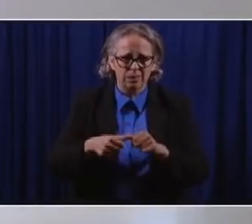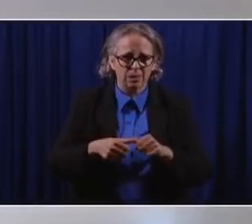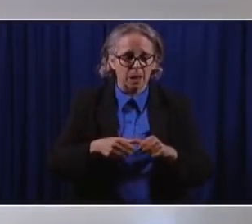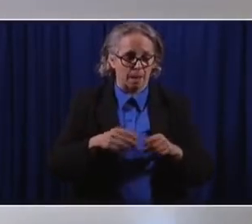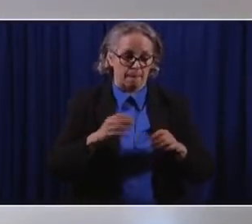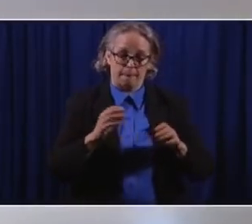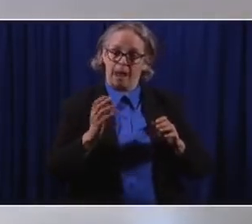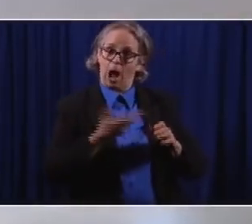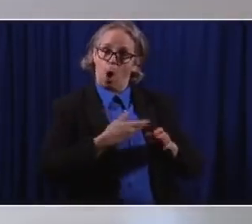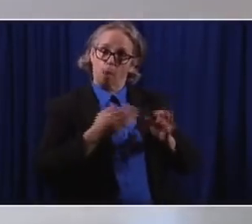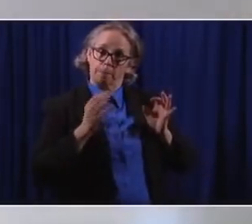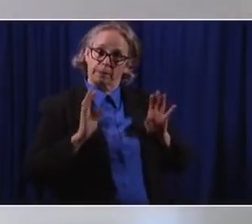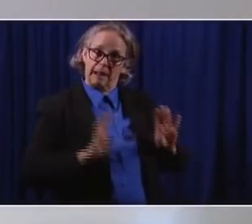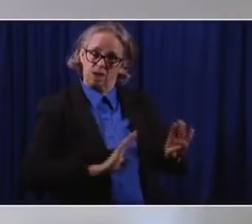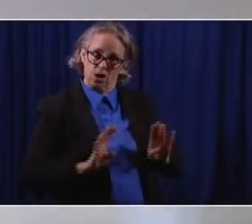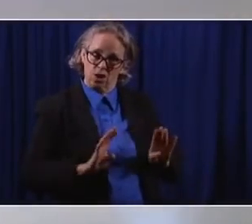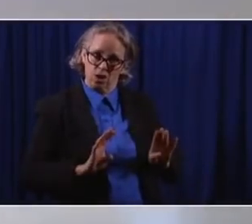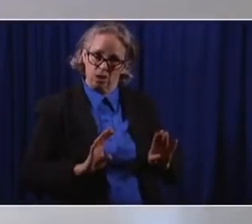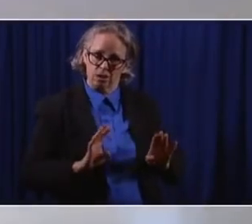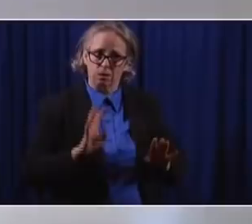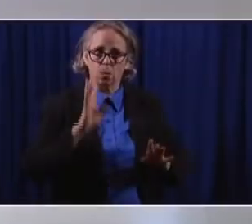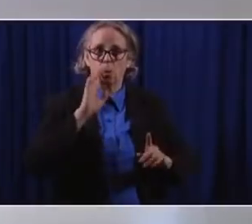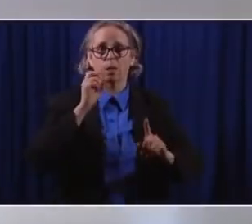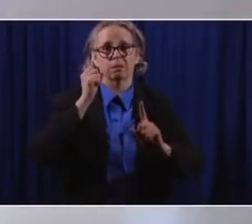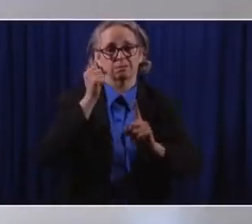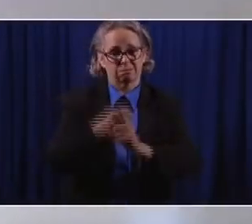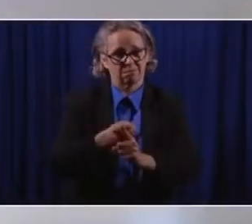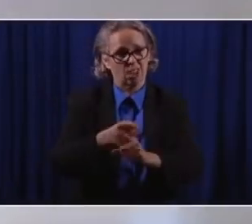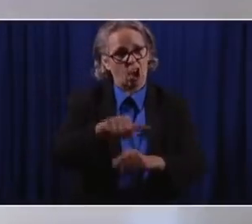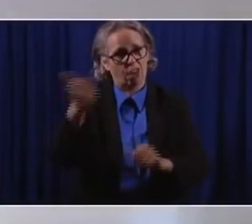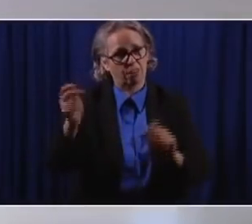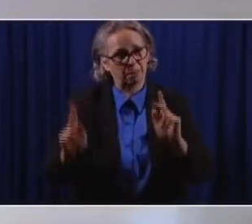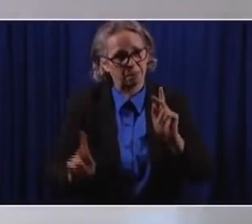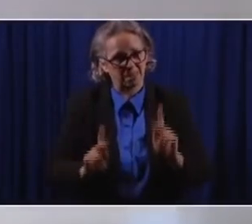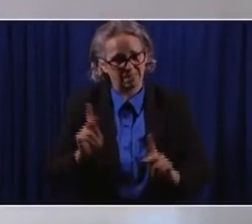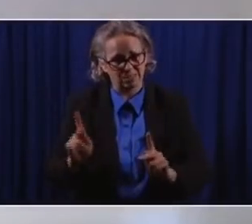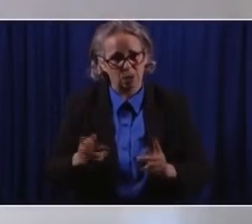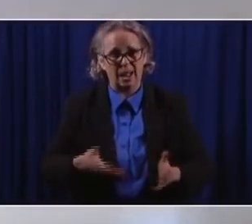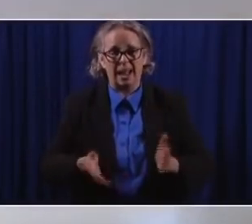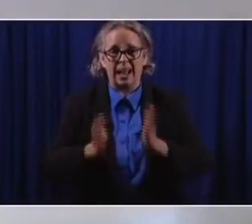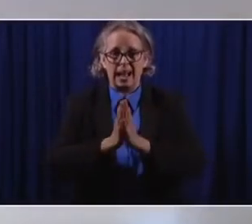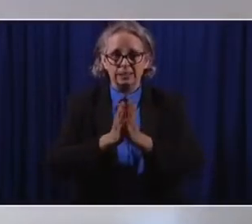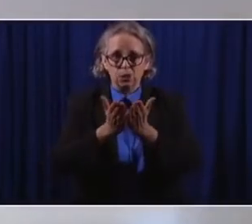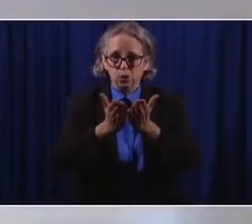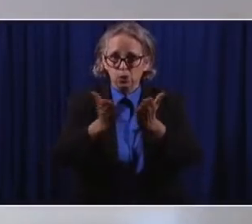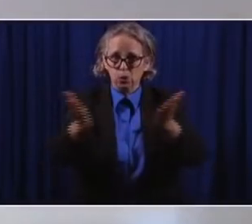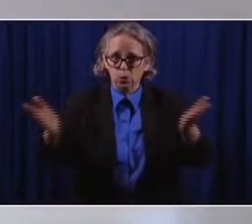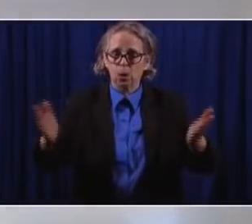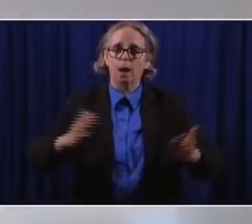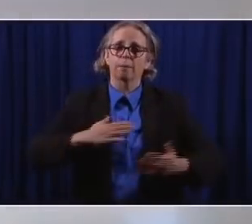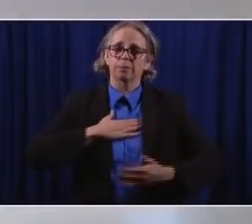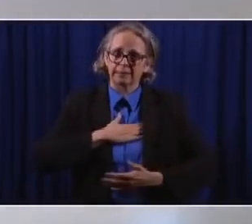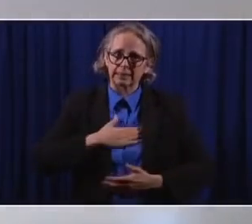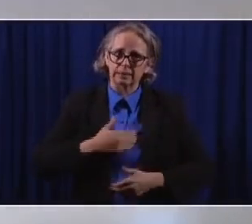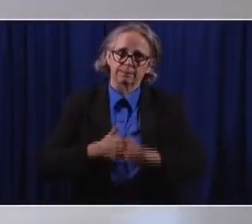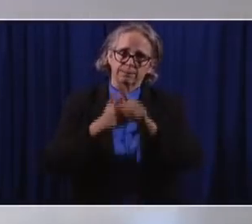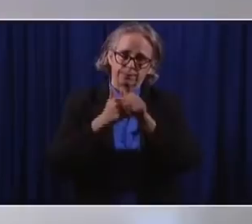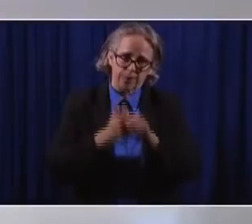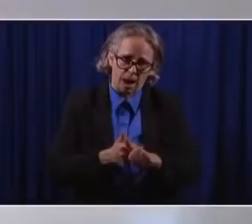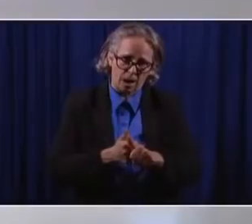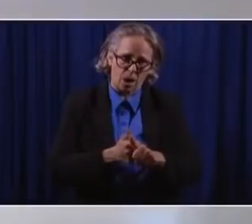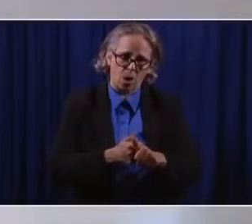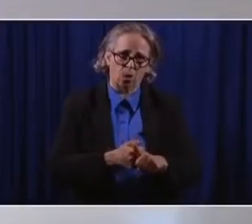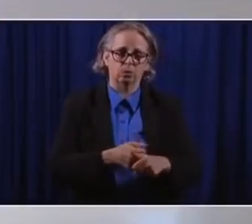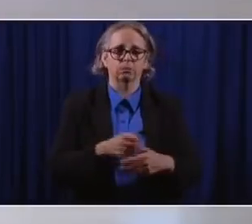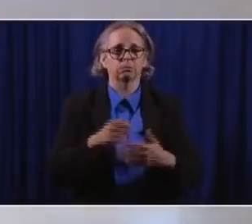remaining focused and following the essential steps to stay safe and to keep those we love and those around us safe, we can do this. And I